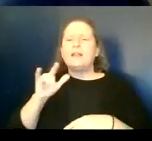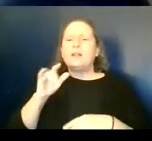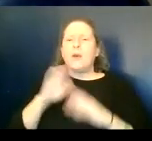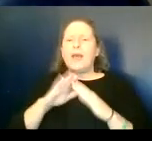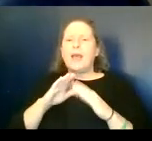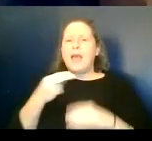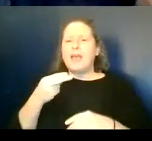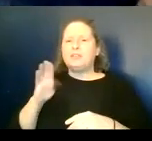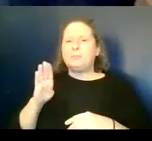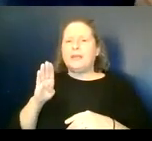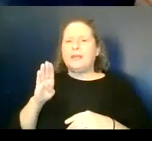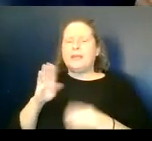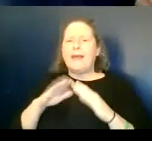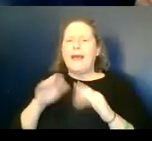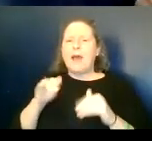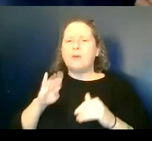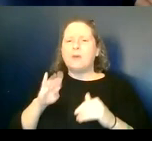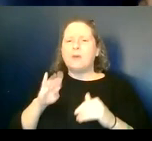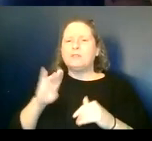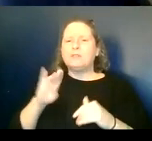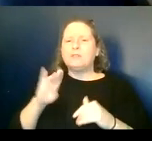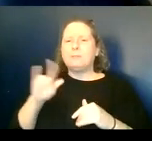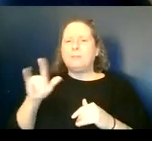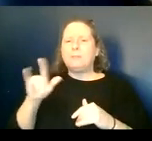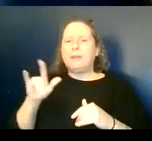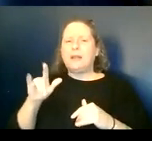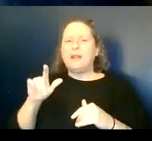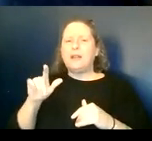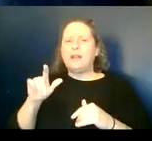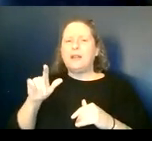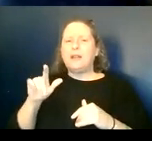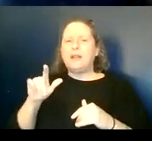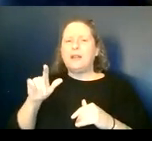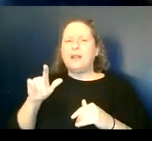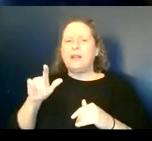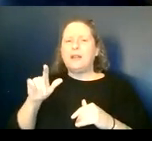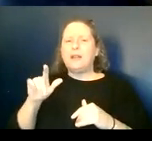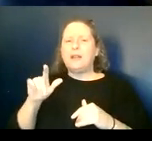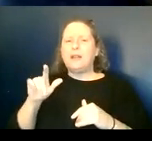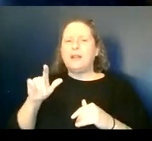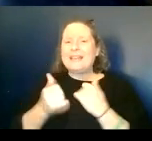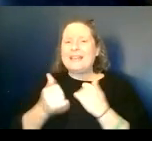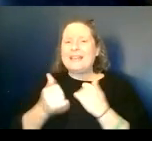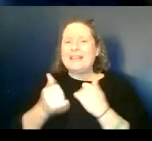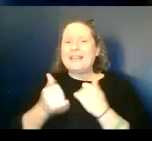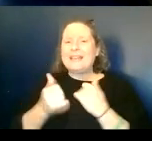3299, which was passed this year, and yes, and is now referred to as Public Act